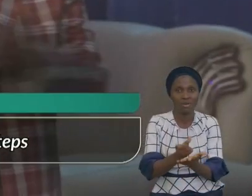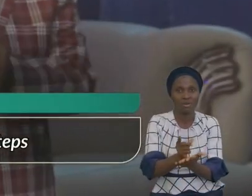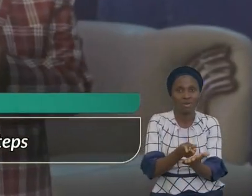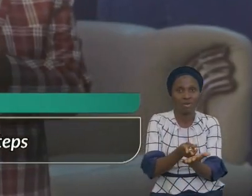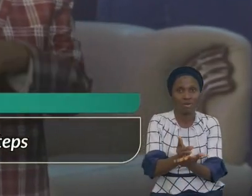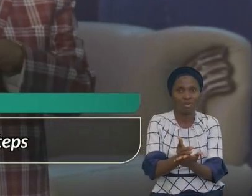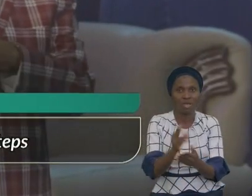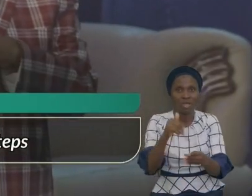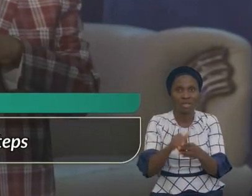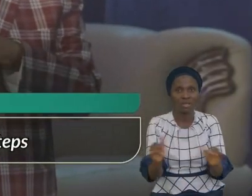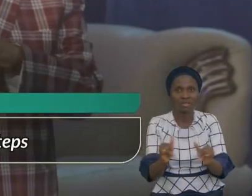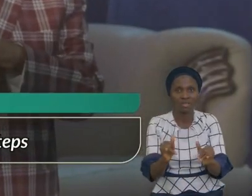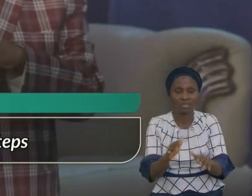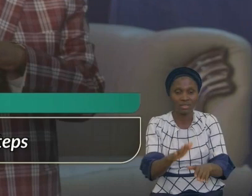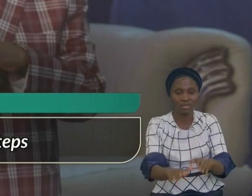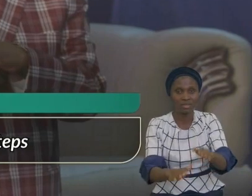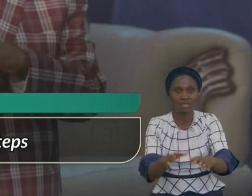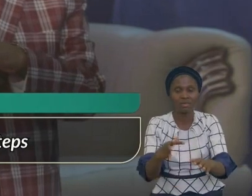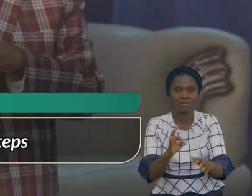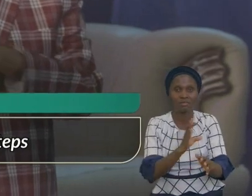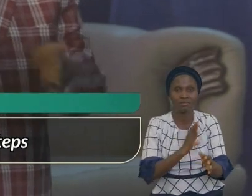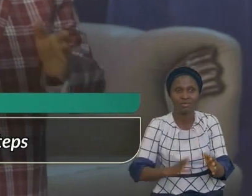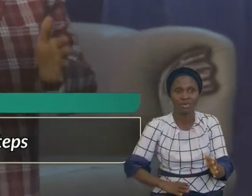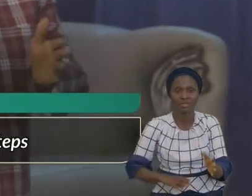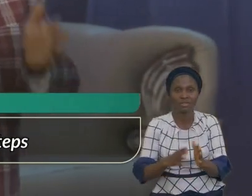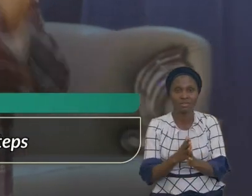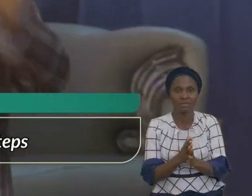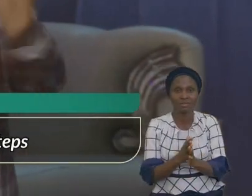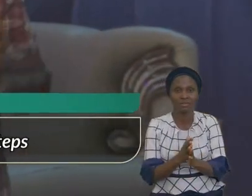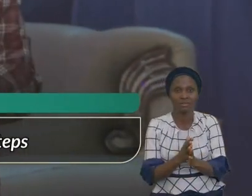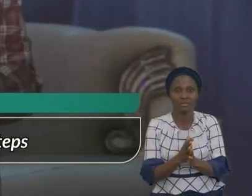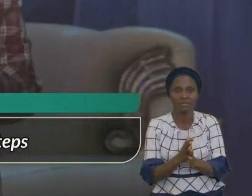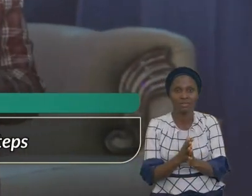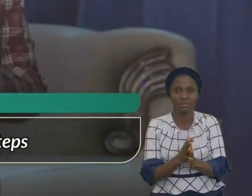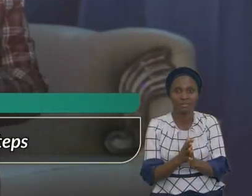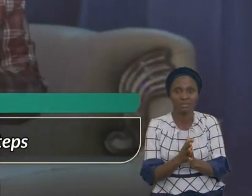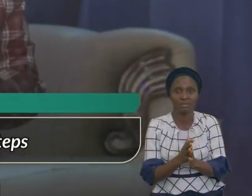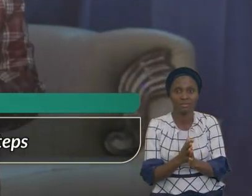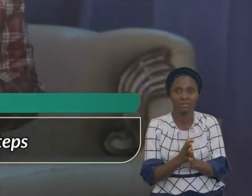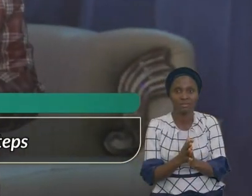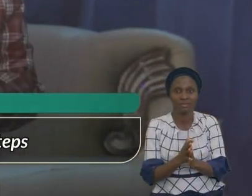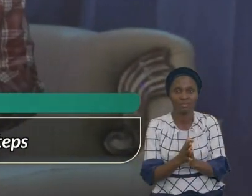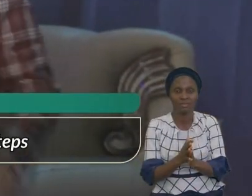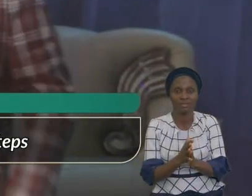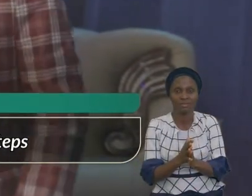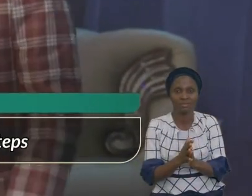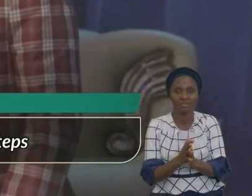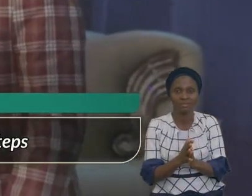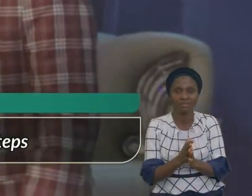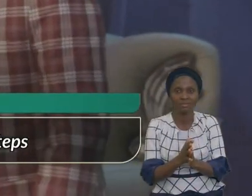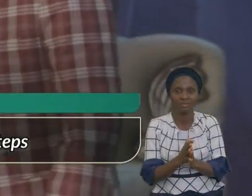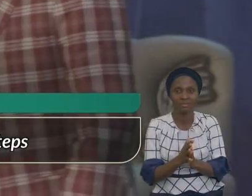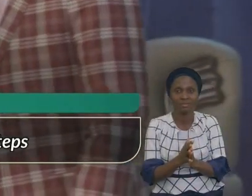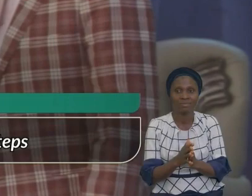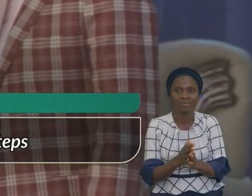who is the model of success, who is the pathway to success, who is the perfect example